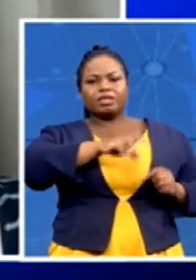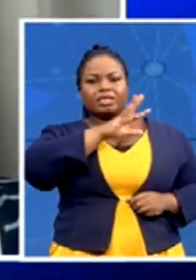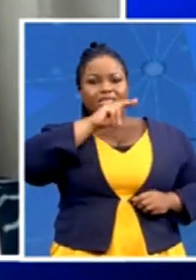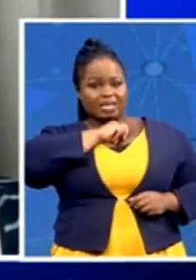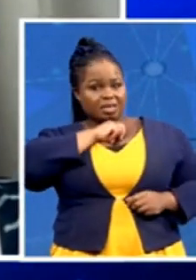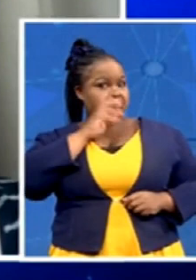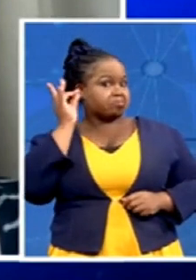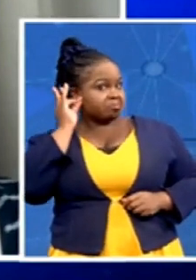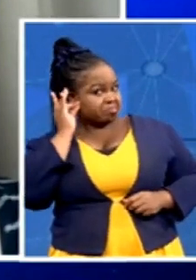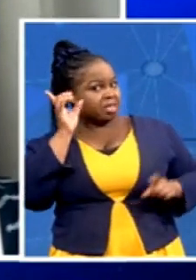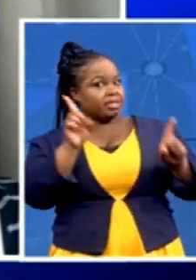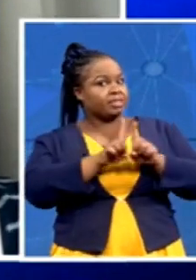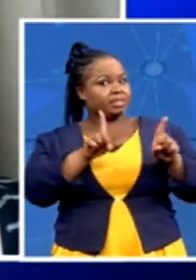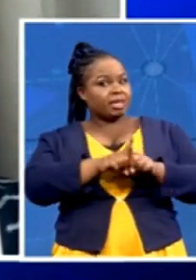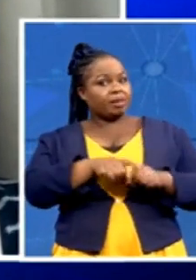nature?